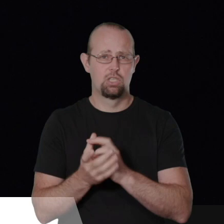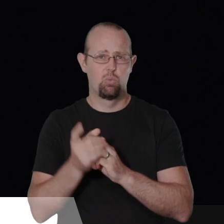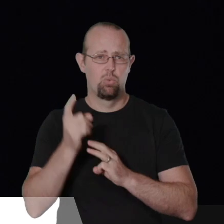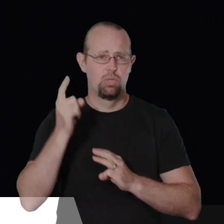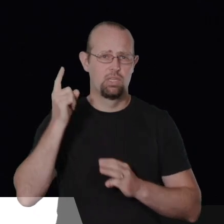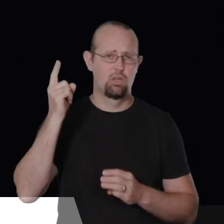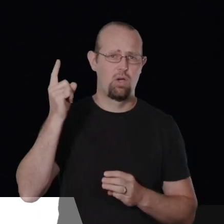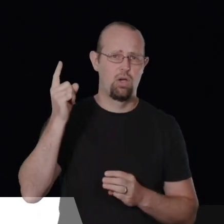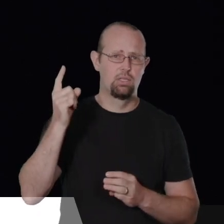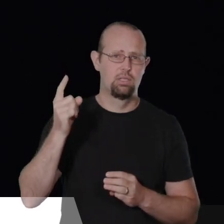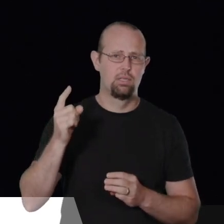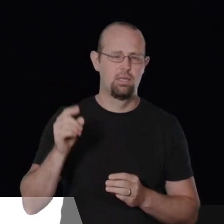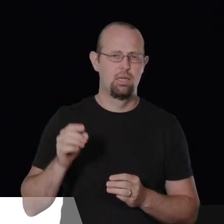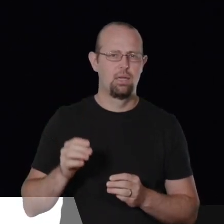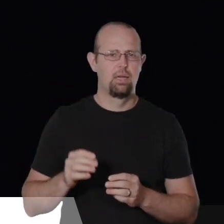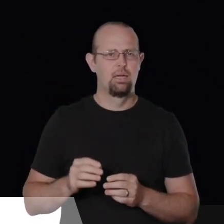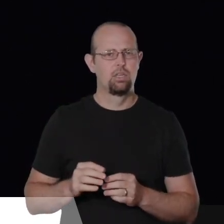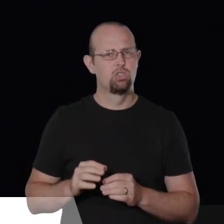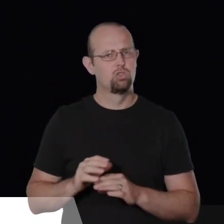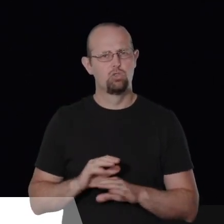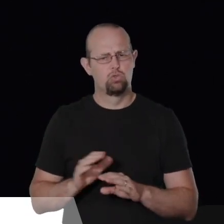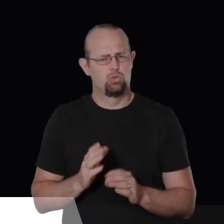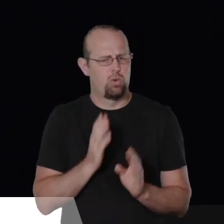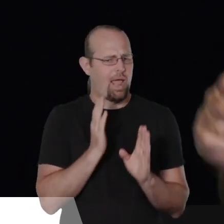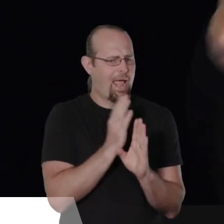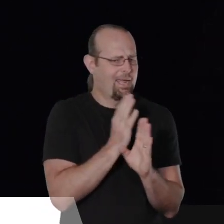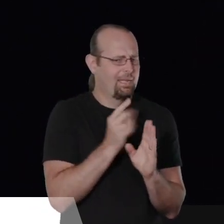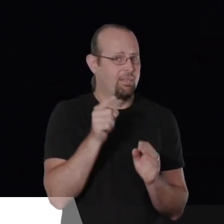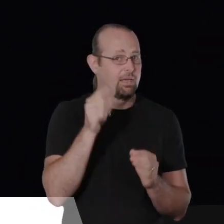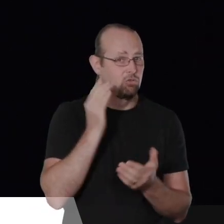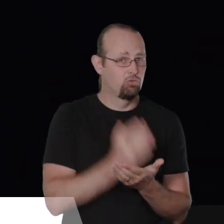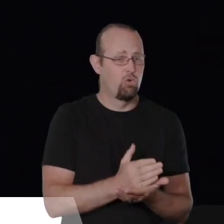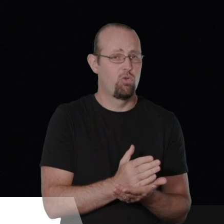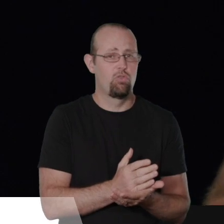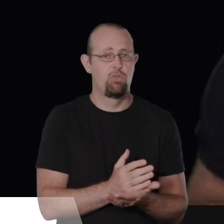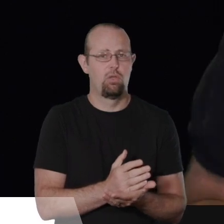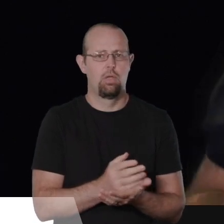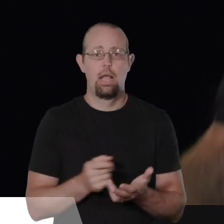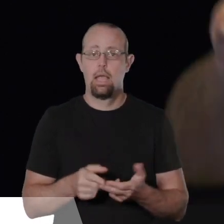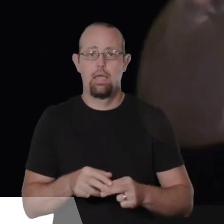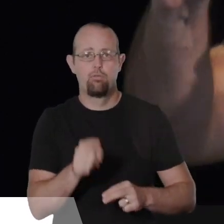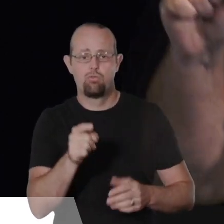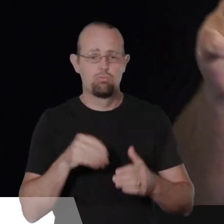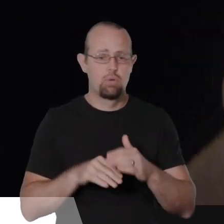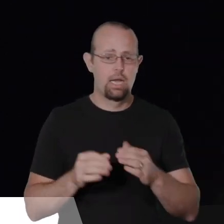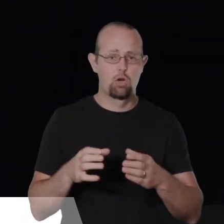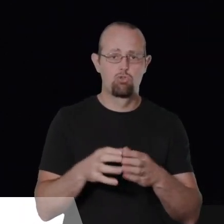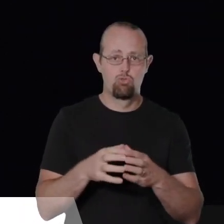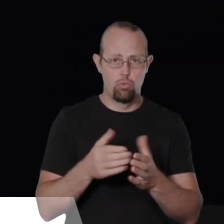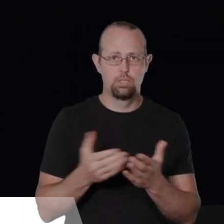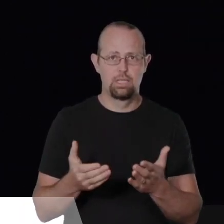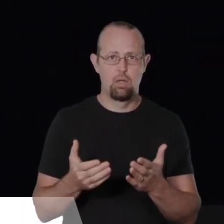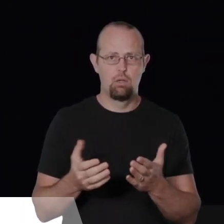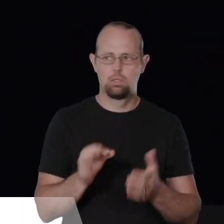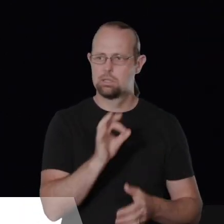you. Please don't keep that truth to yourself. In fact, if you're in a group right now, just ask each other, was